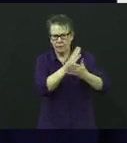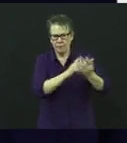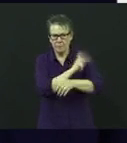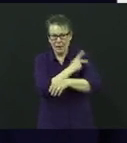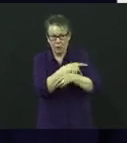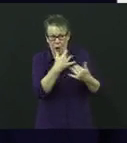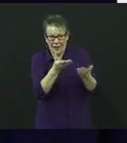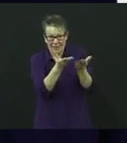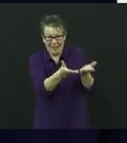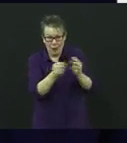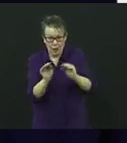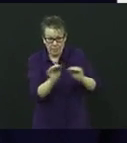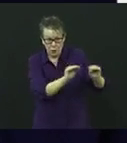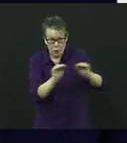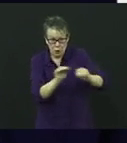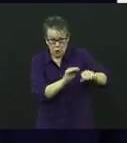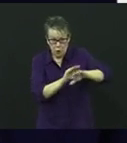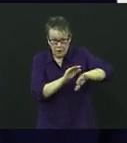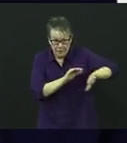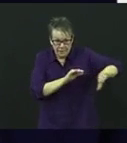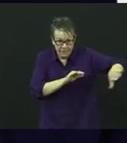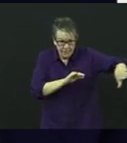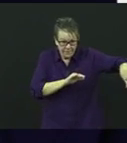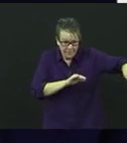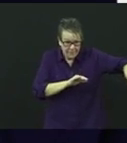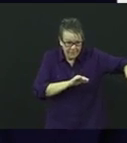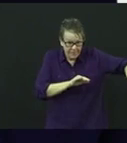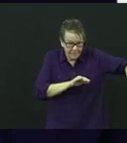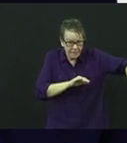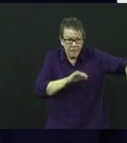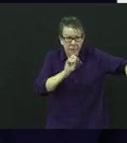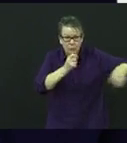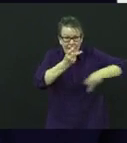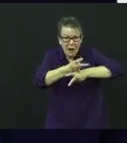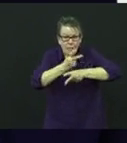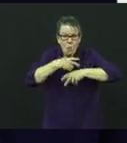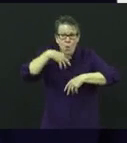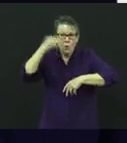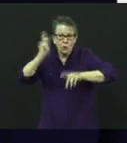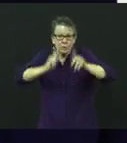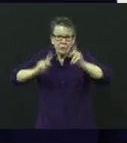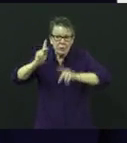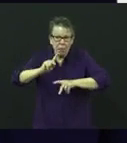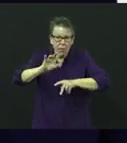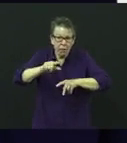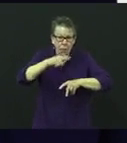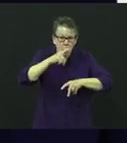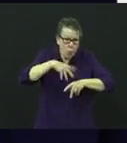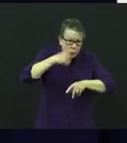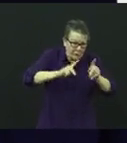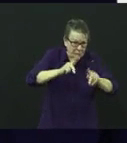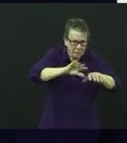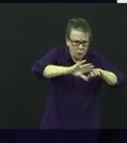This is the result of some of their employees home, ill